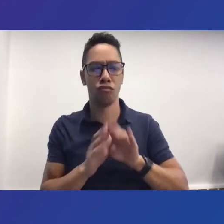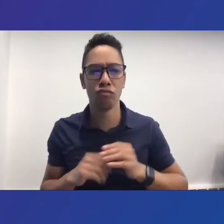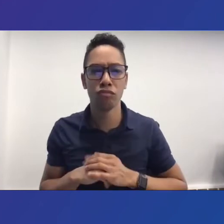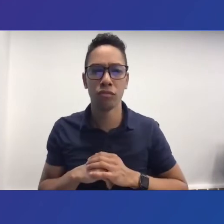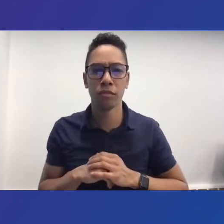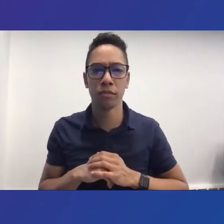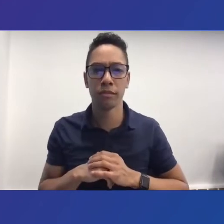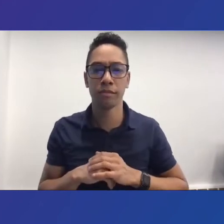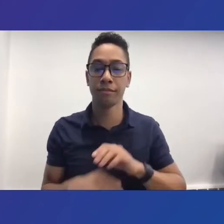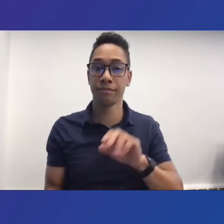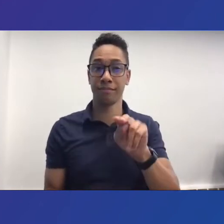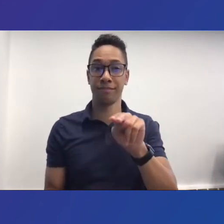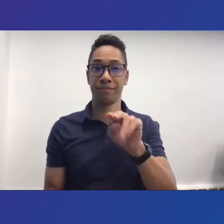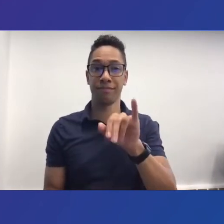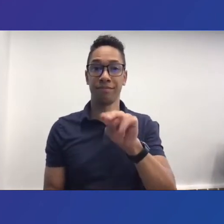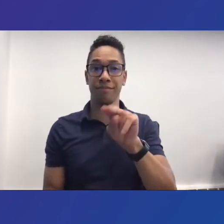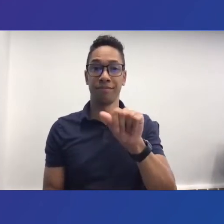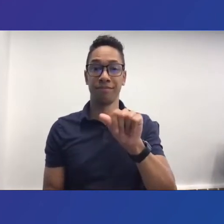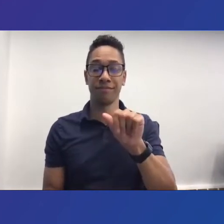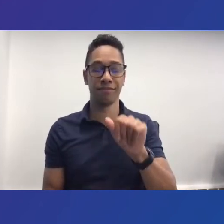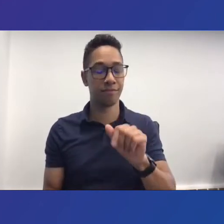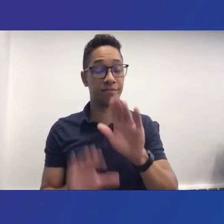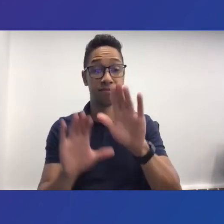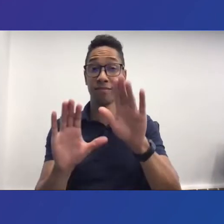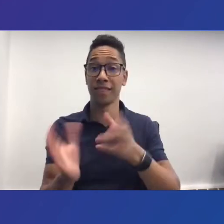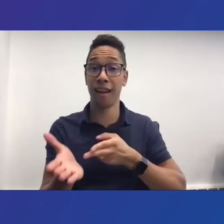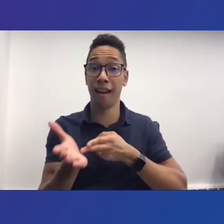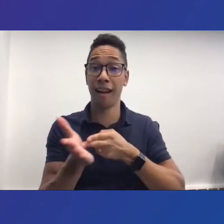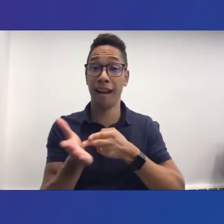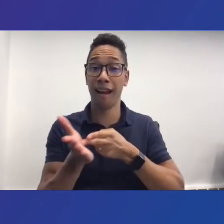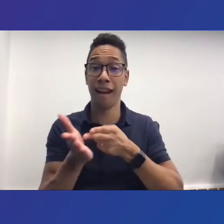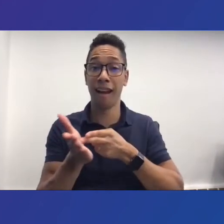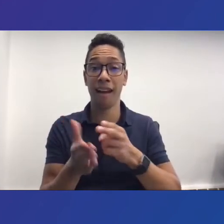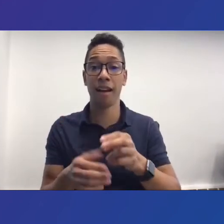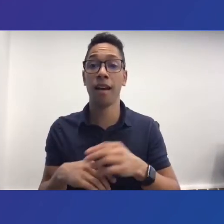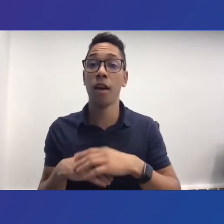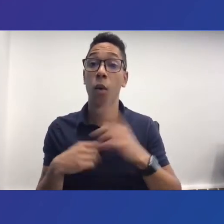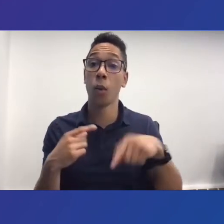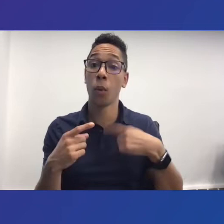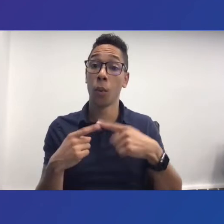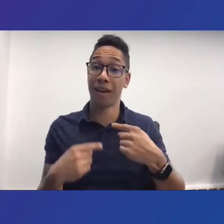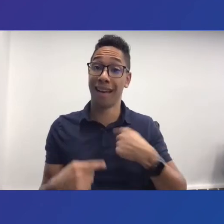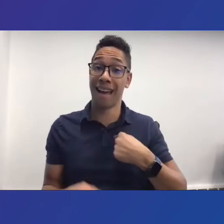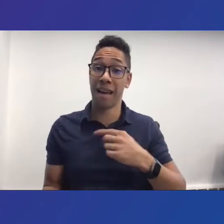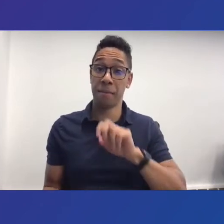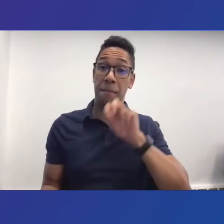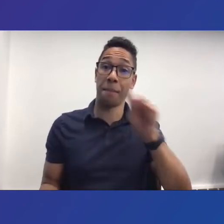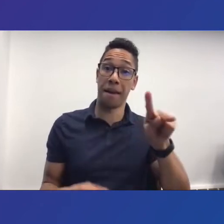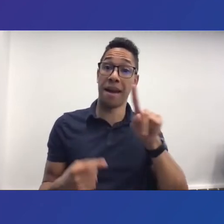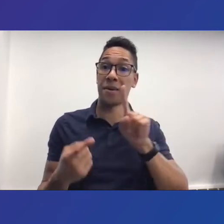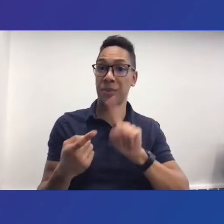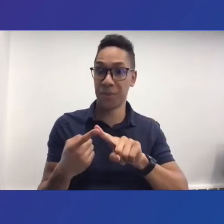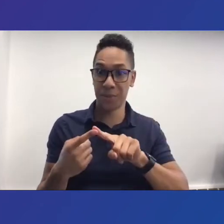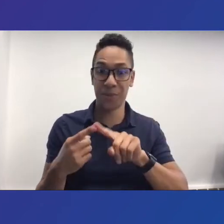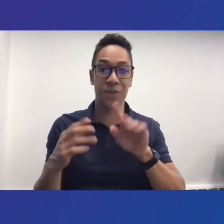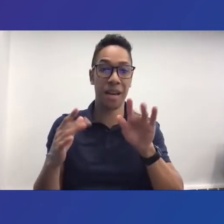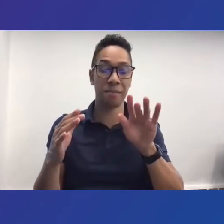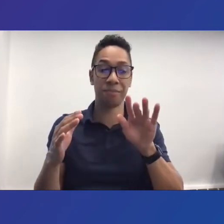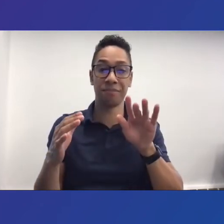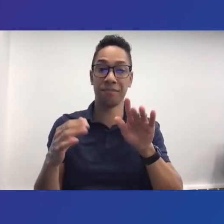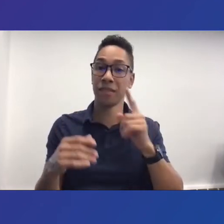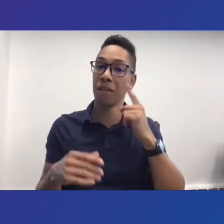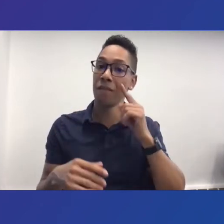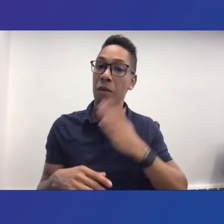Nina here. I will be totally honest. When I went back to, when I started to go for